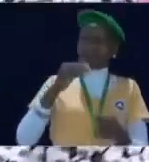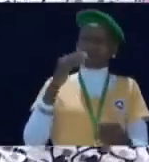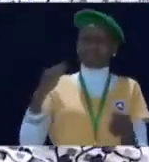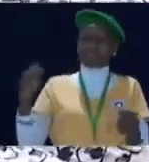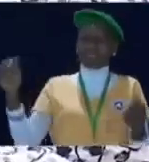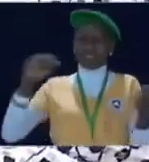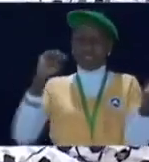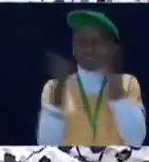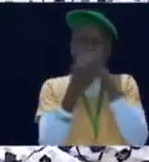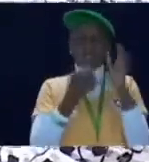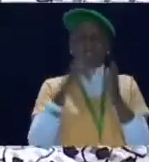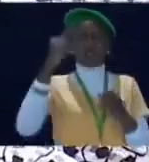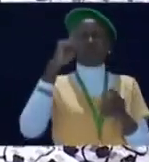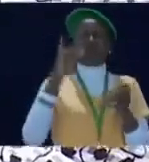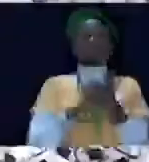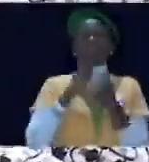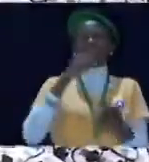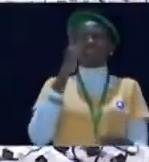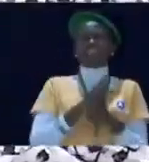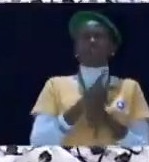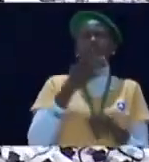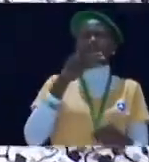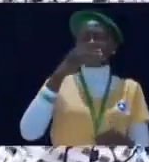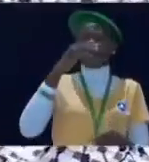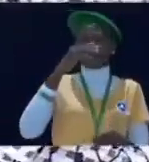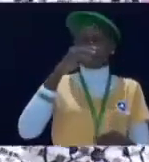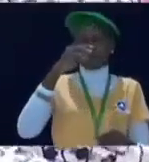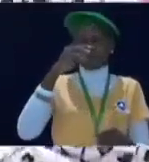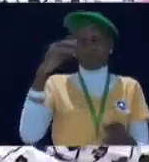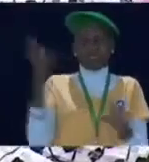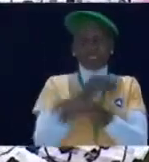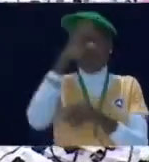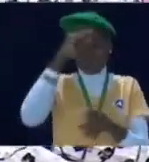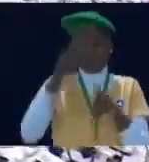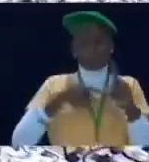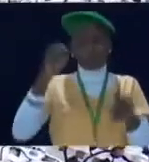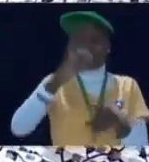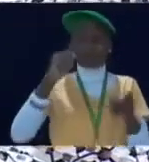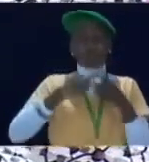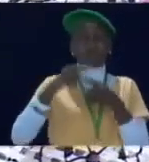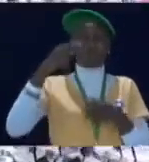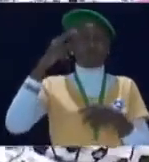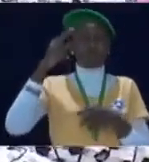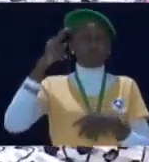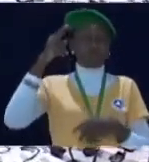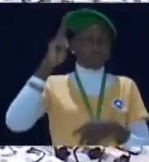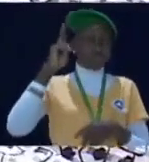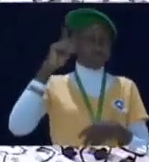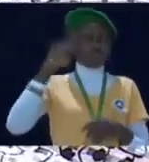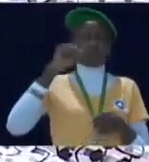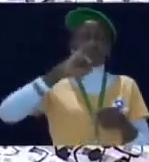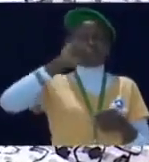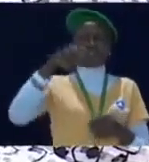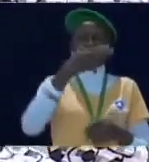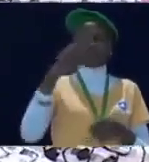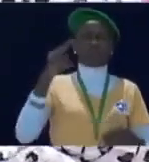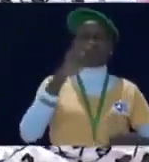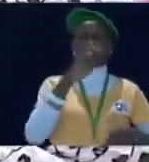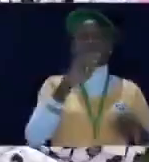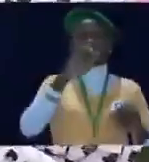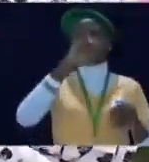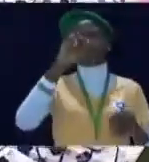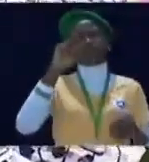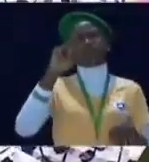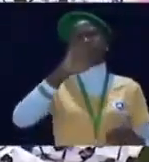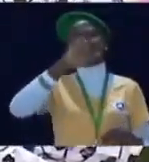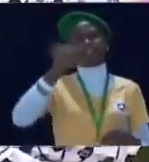word, you are the God that can pick a man from zero to hero, you are Jehovah Jireh, you are Jehovah Elohim, you